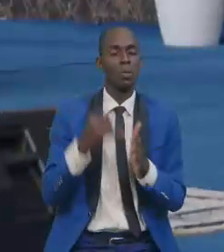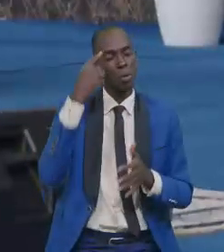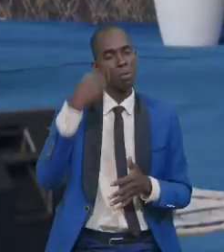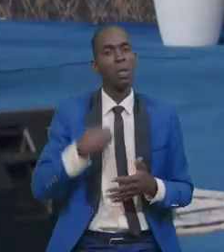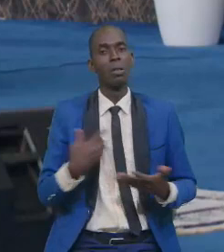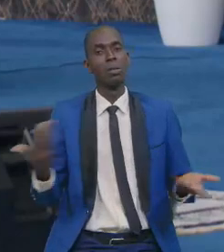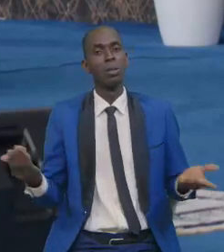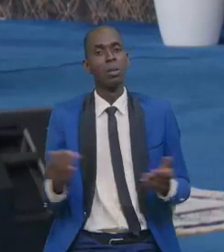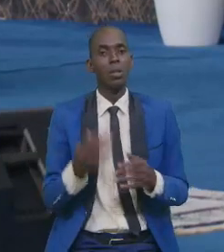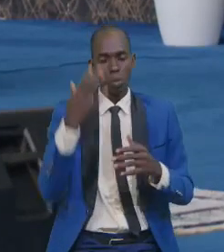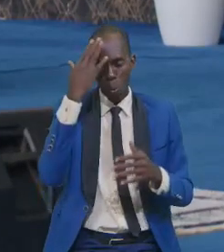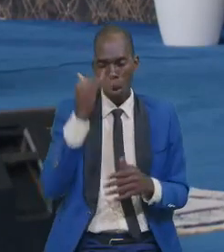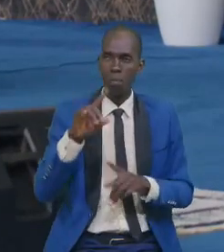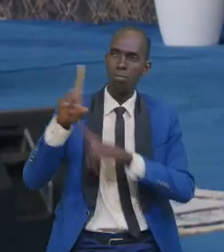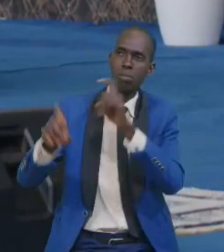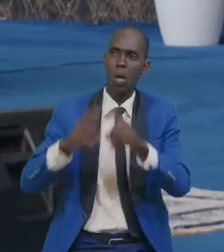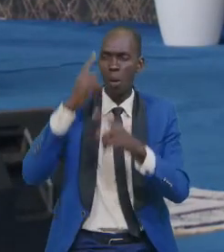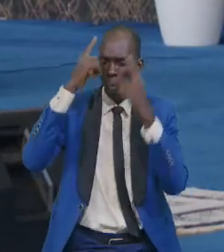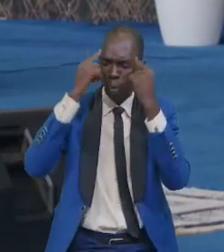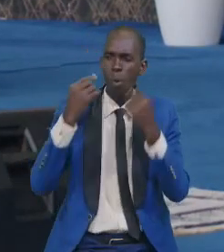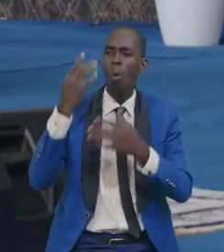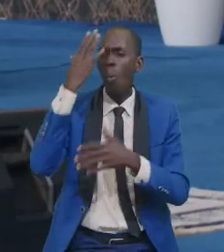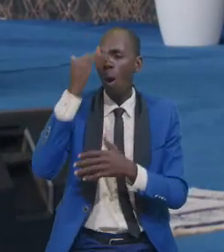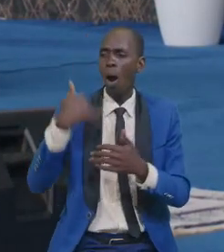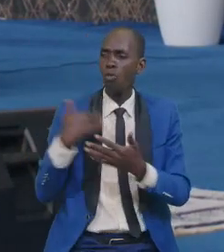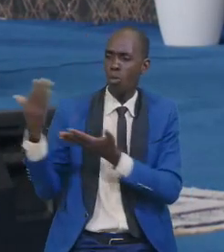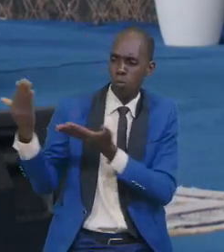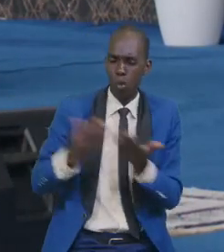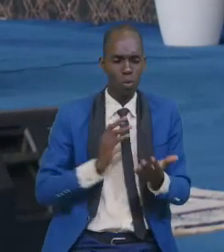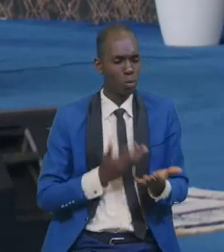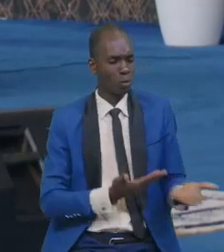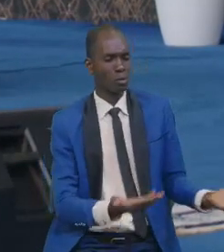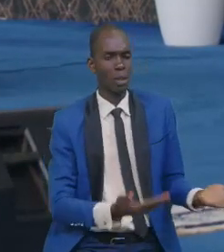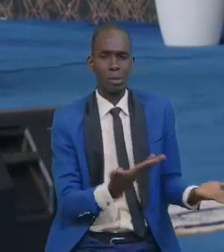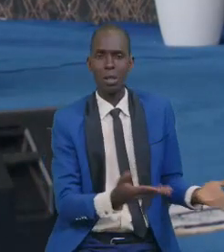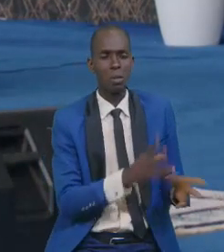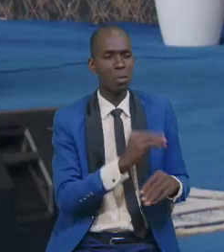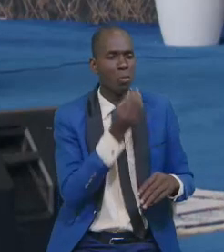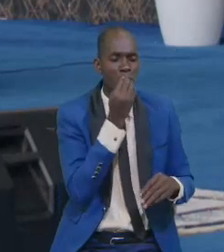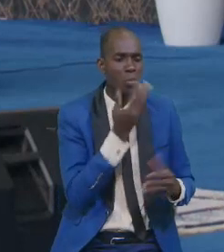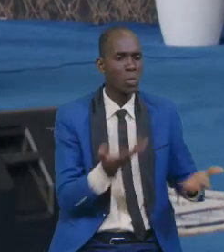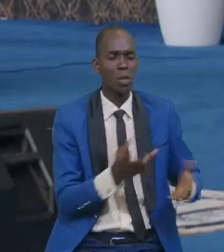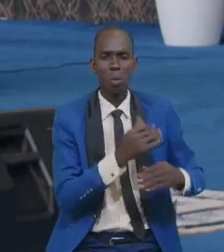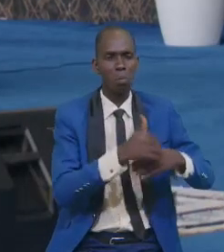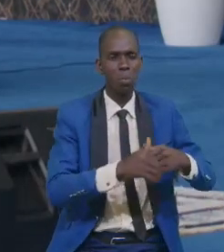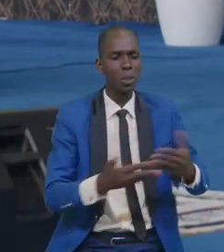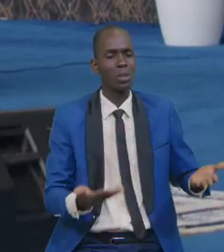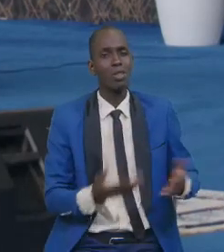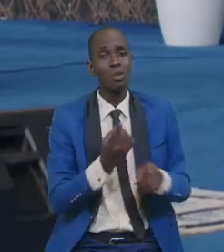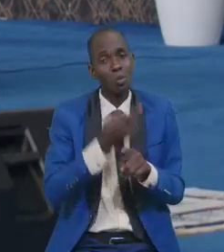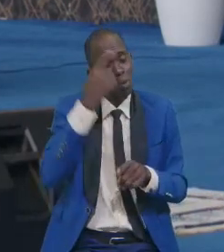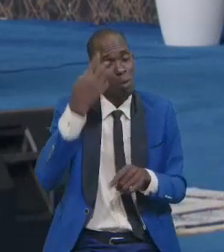this wilderness? There's no bread, but there's manna, the bread of heaven. Neither is there any